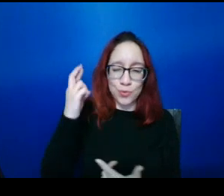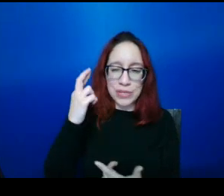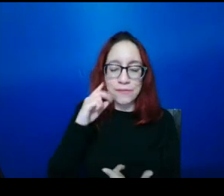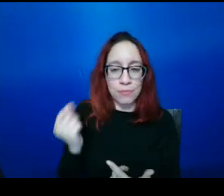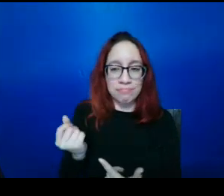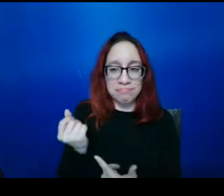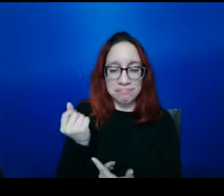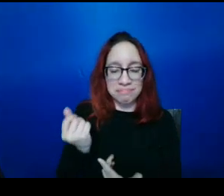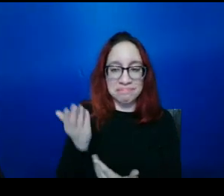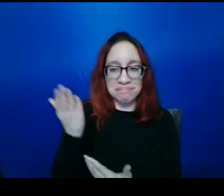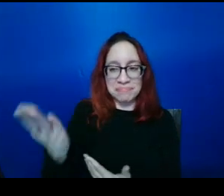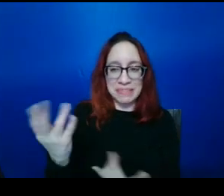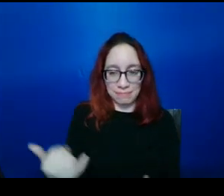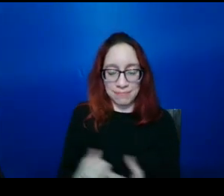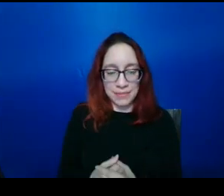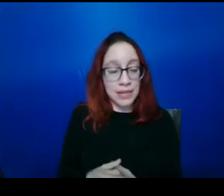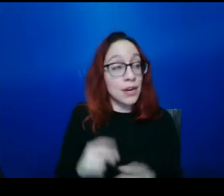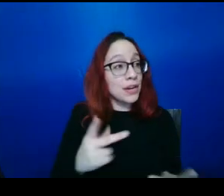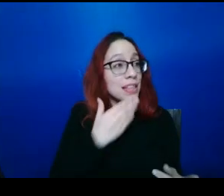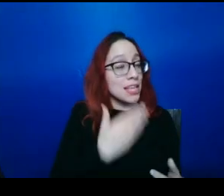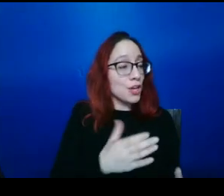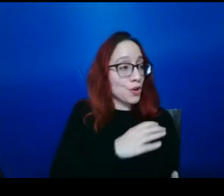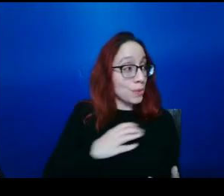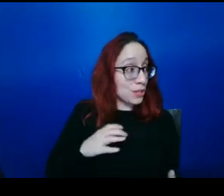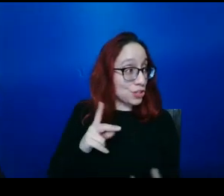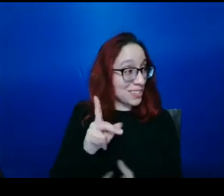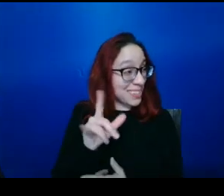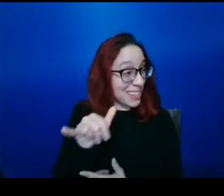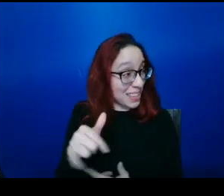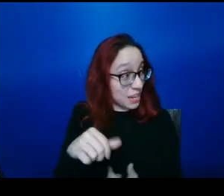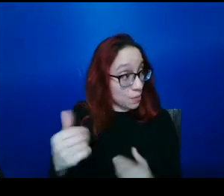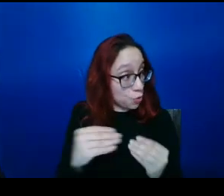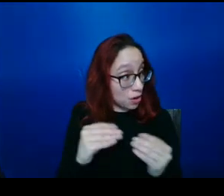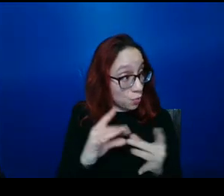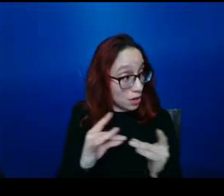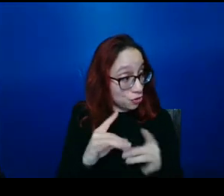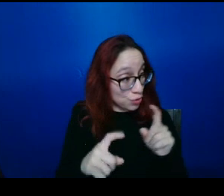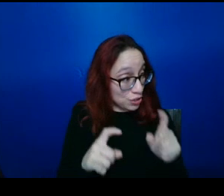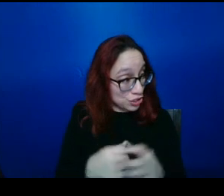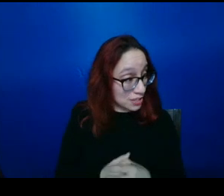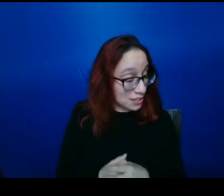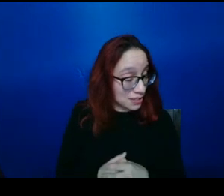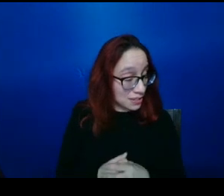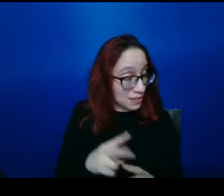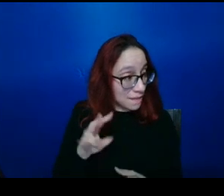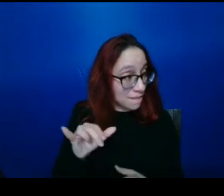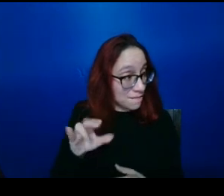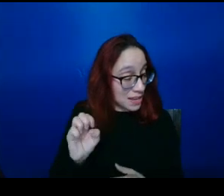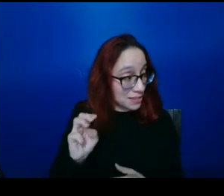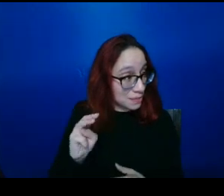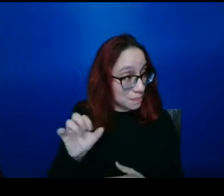up. Thank you, Commissioner Kelly. Are there any other questions or comments from the dais? Vice Mayor Cruz.